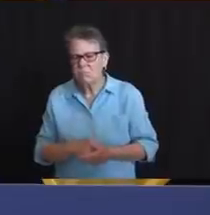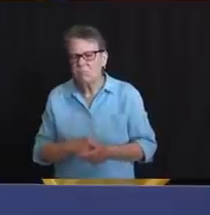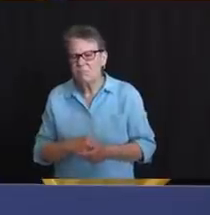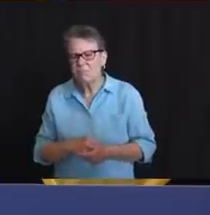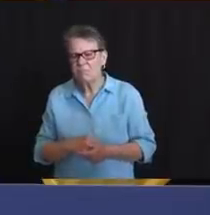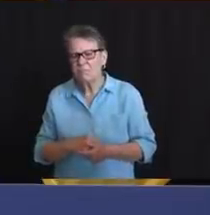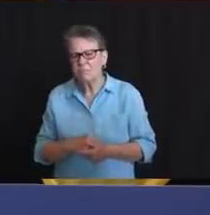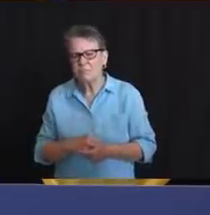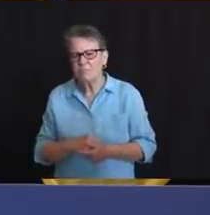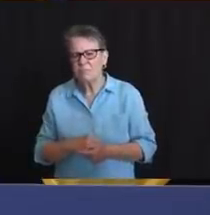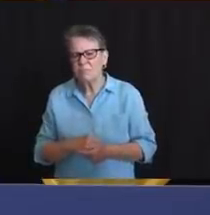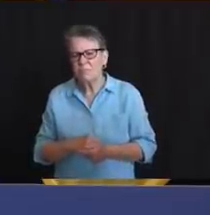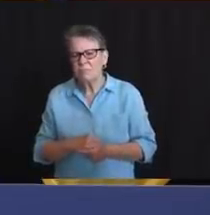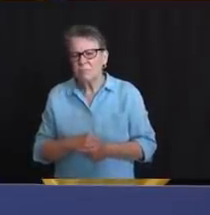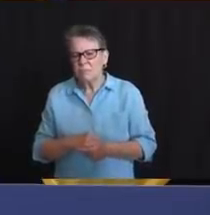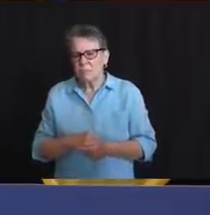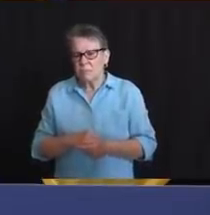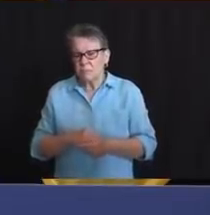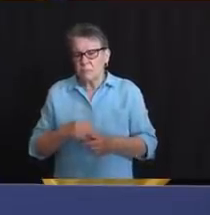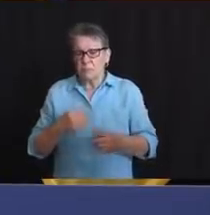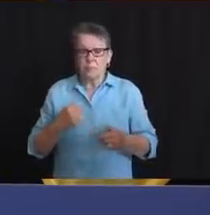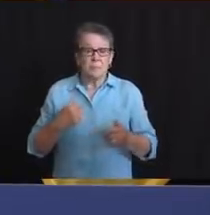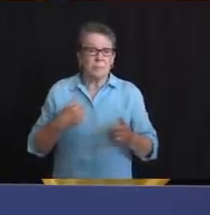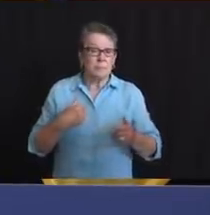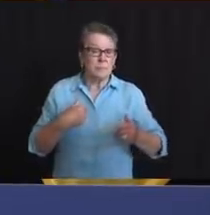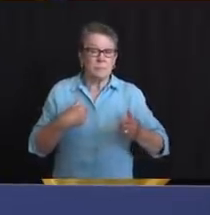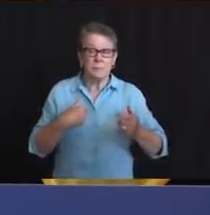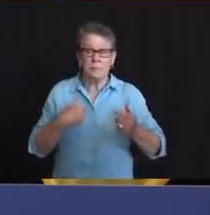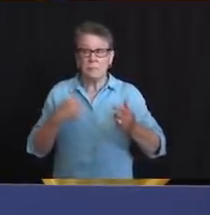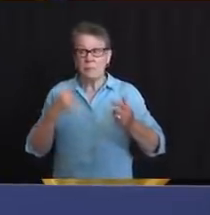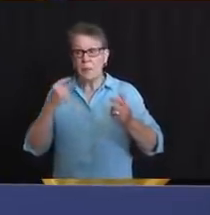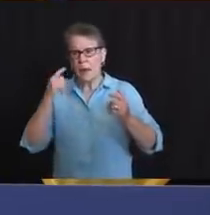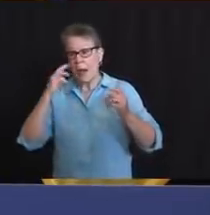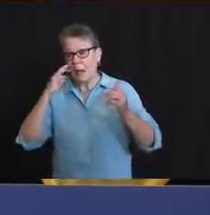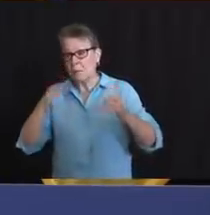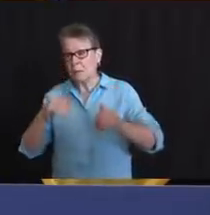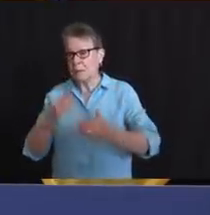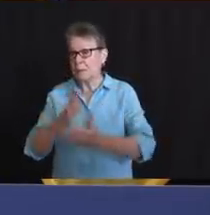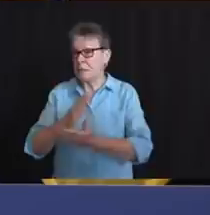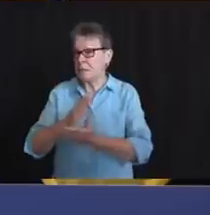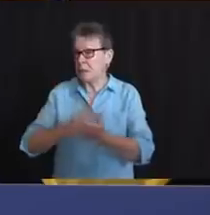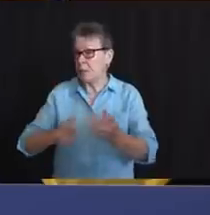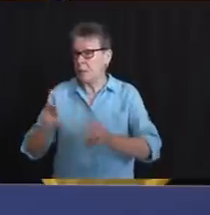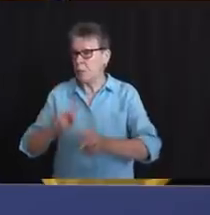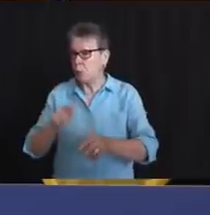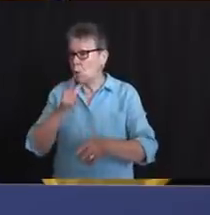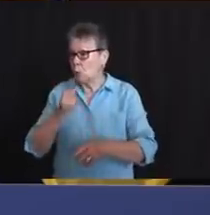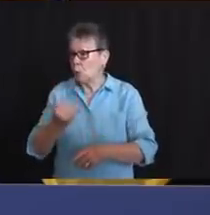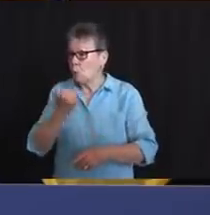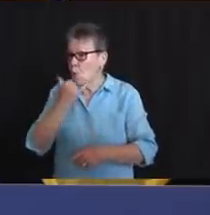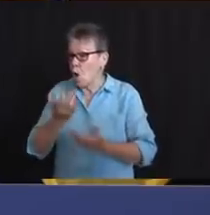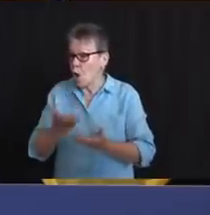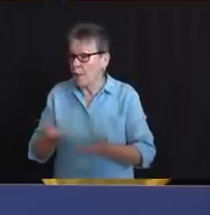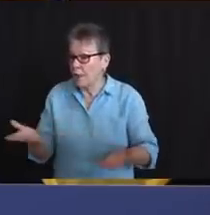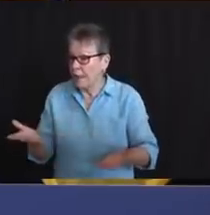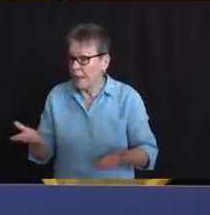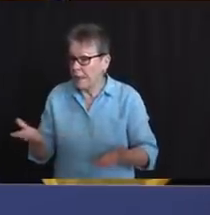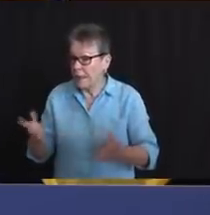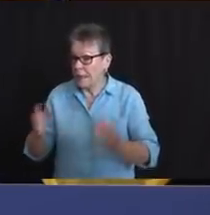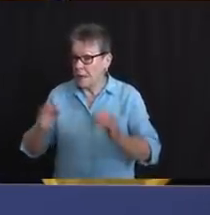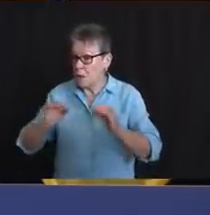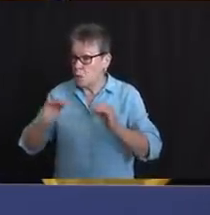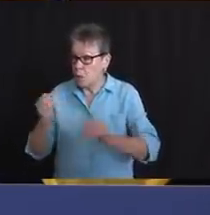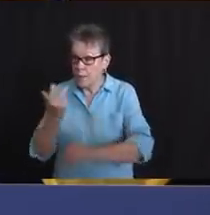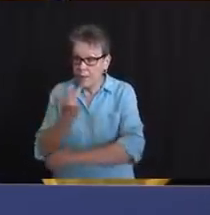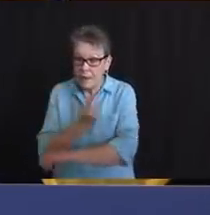Do I expect that some people will do the wrong thing? In other words, you're not vaccinated and yet you go in and you don't wear your mask? Sadly,